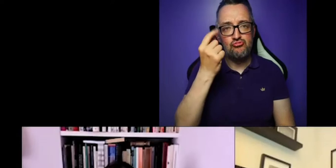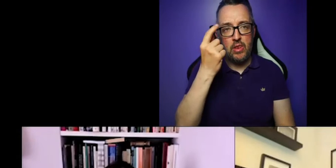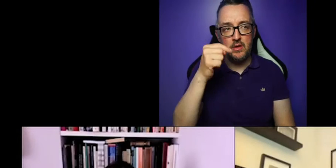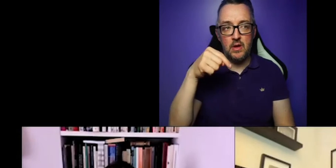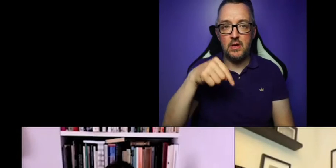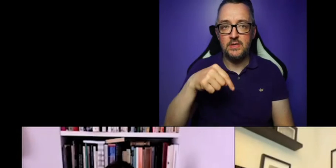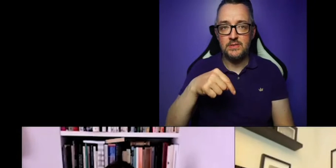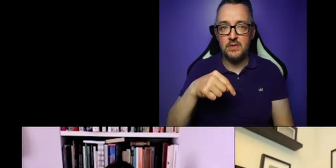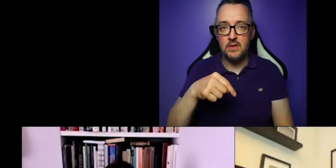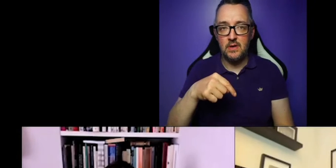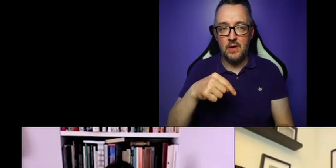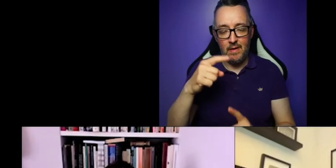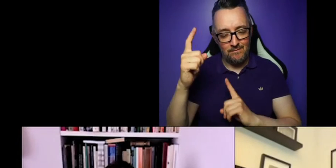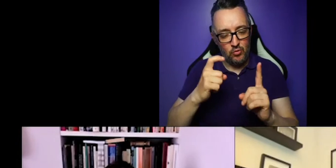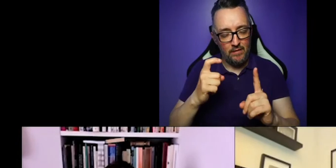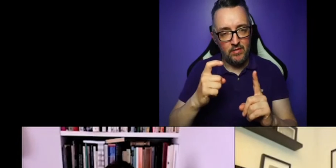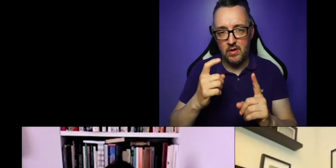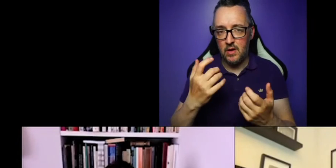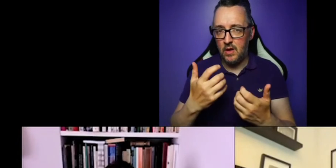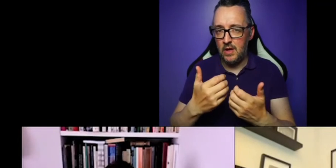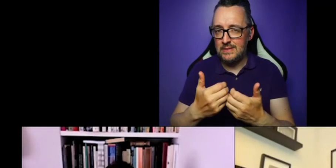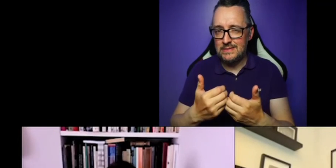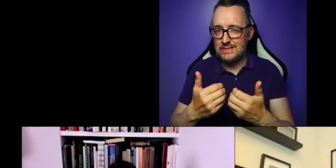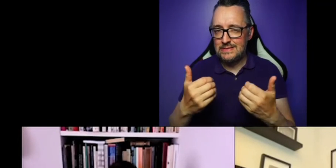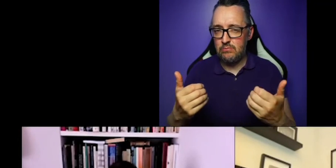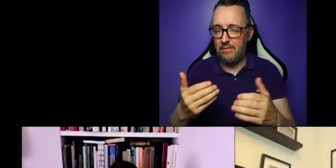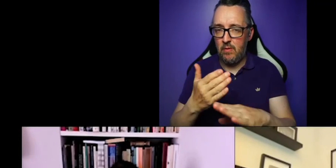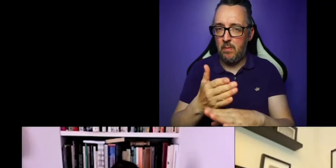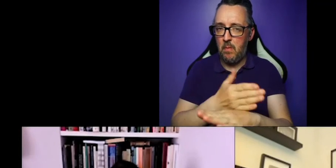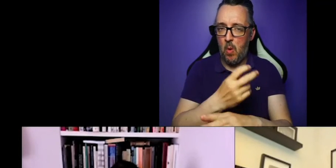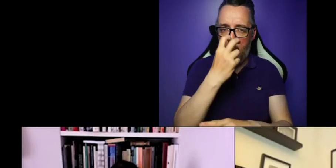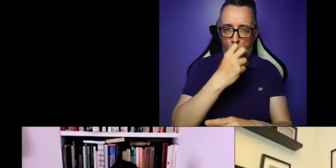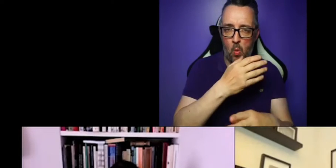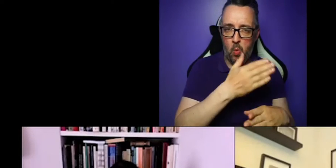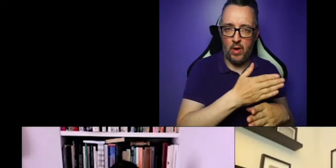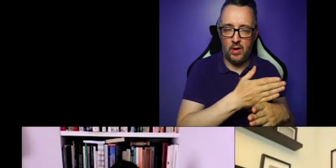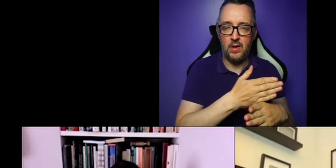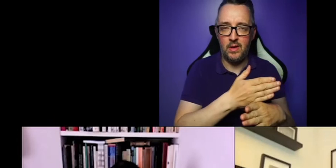a very separate investigation from previous work.